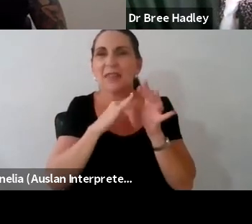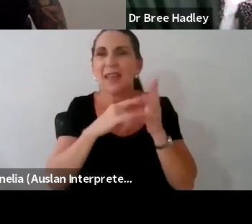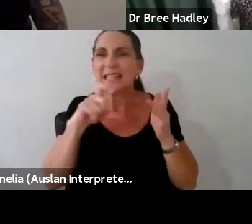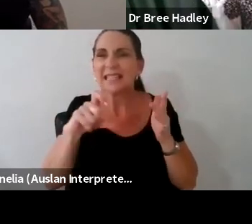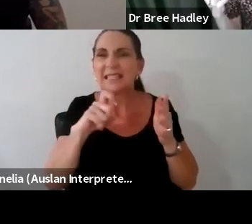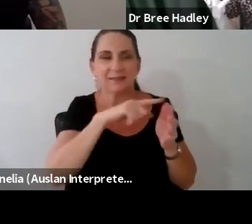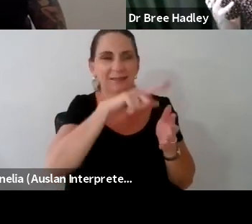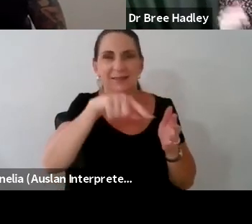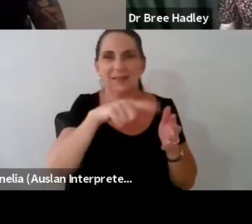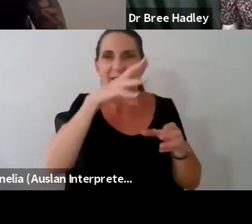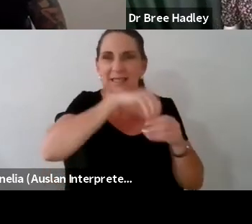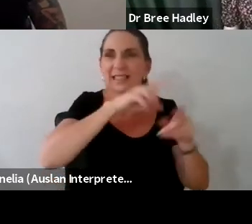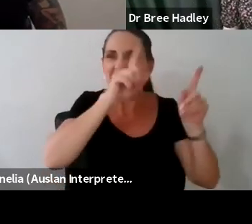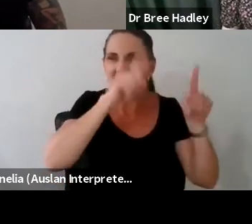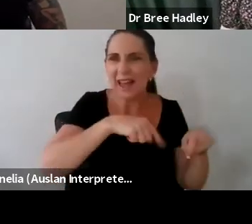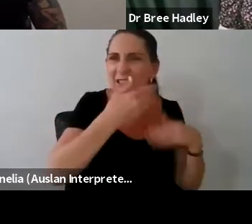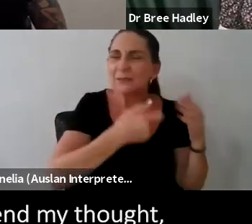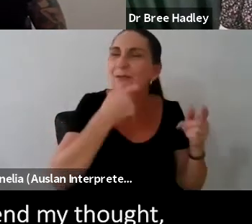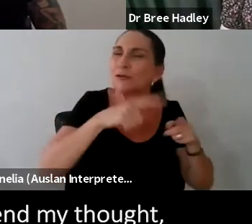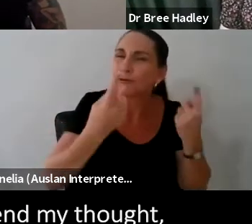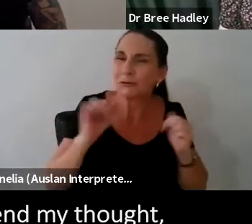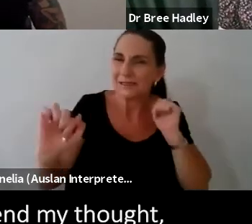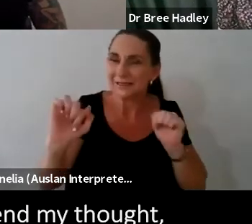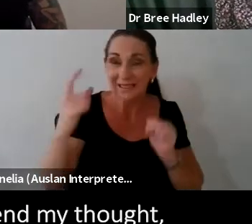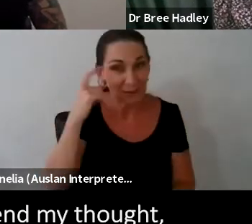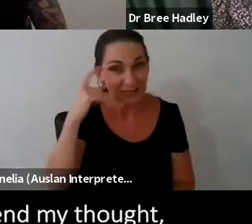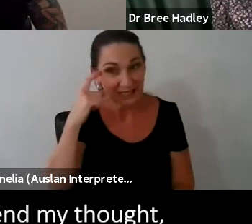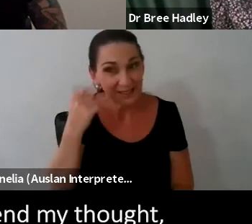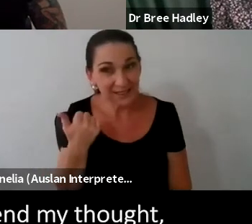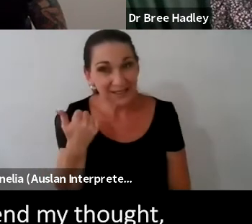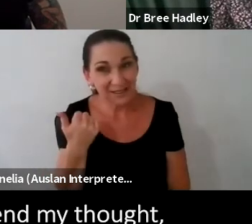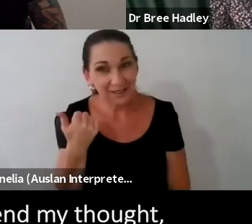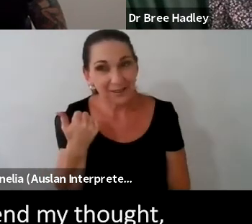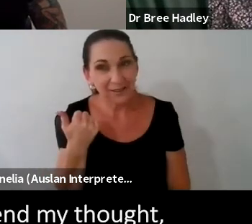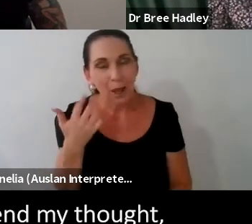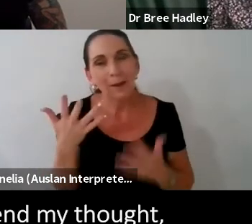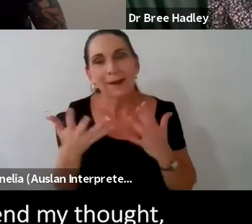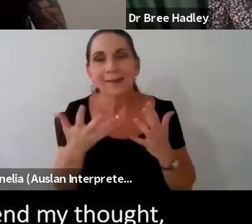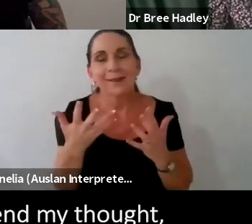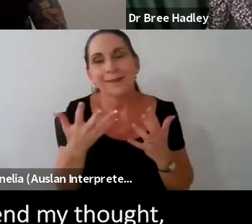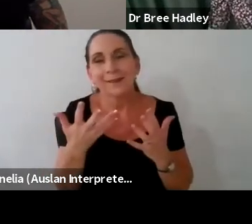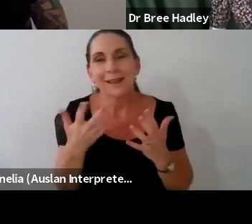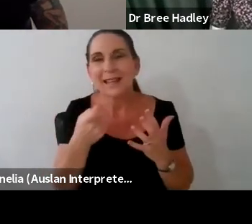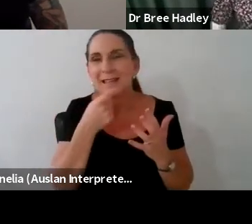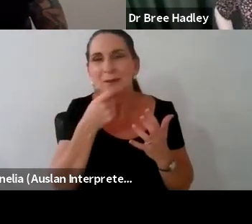start. Does that make sense? Which is a poor place to end my thought, but there it